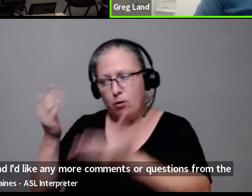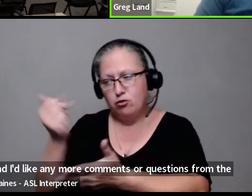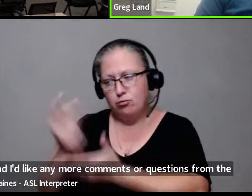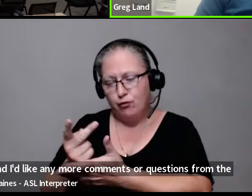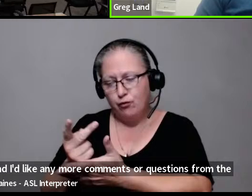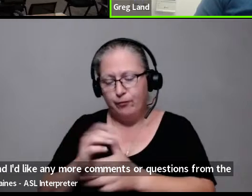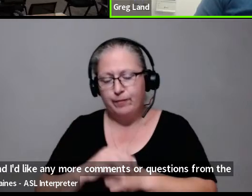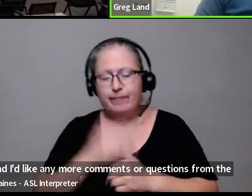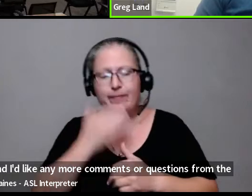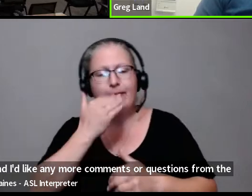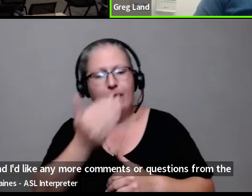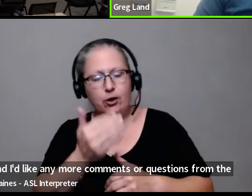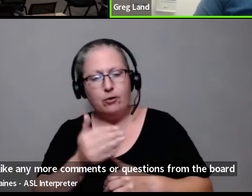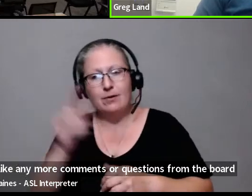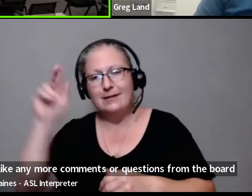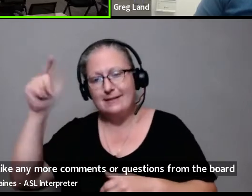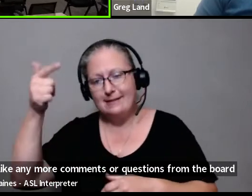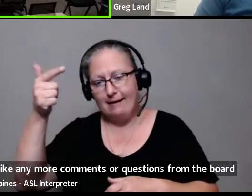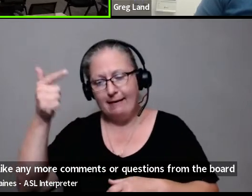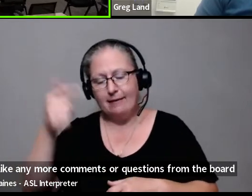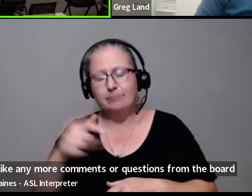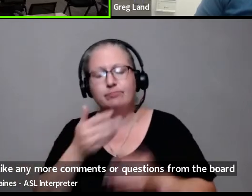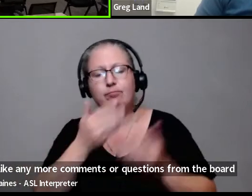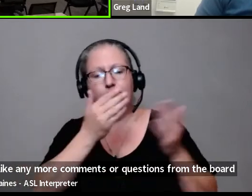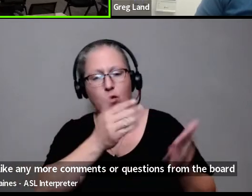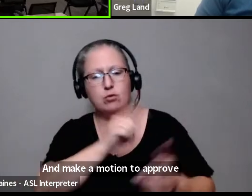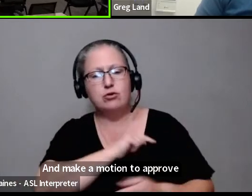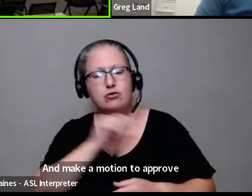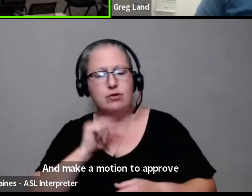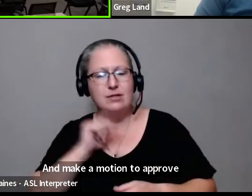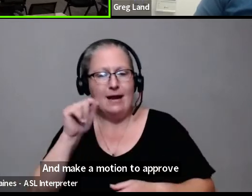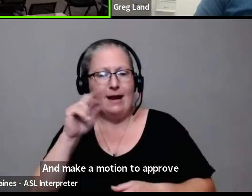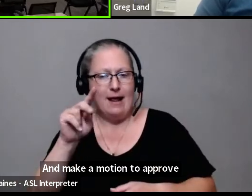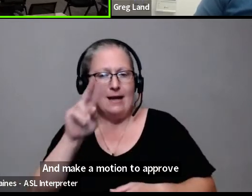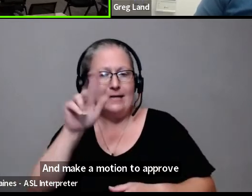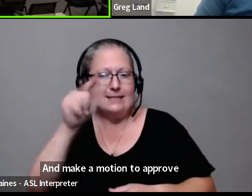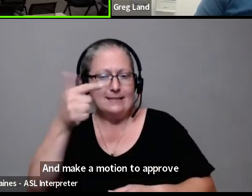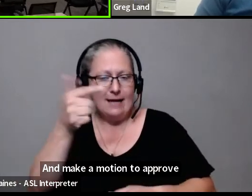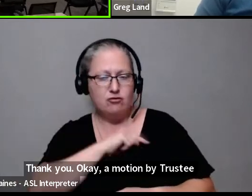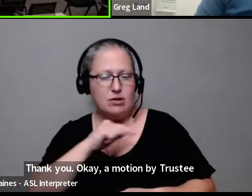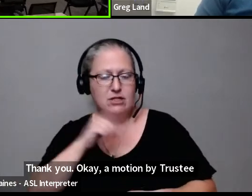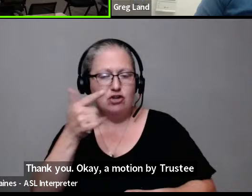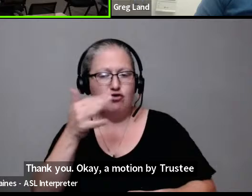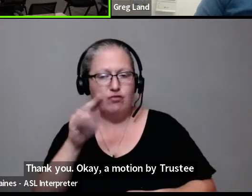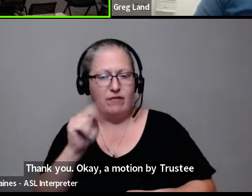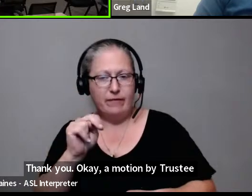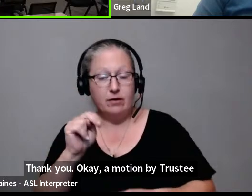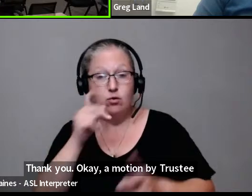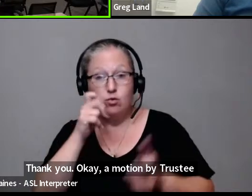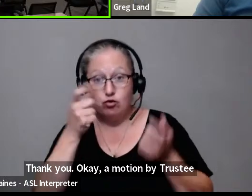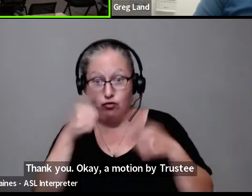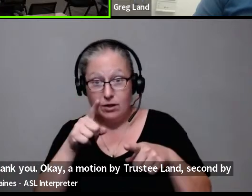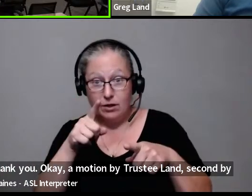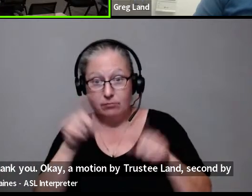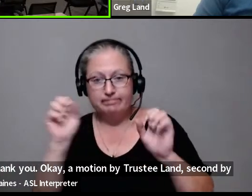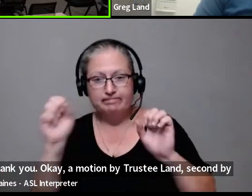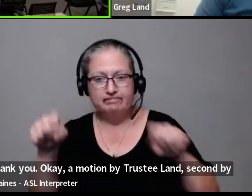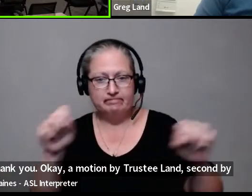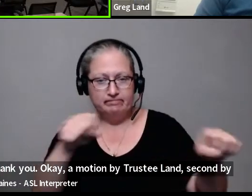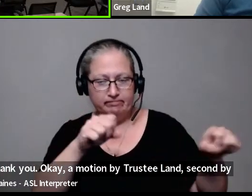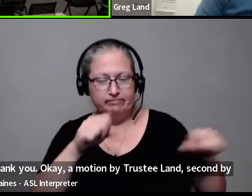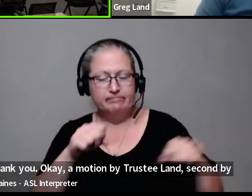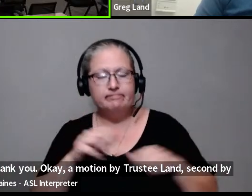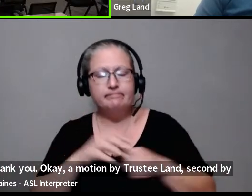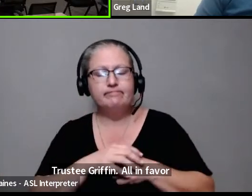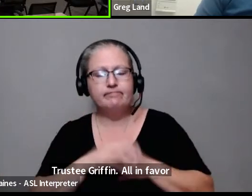approve. Thank you. Second. Okay, a motion by trustee Land, second by trustee Griffin. All in favor? Aye.